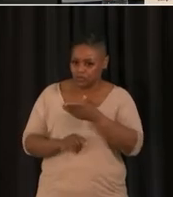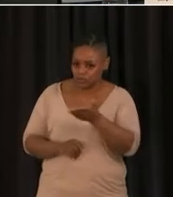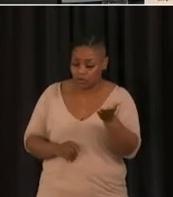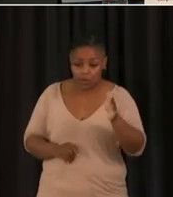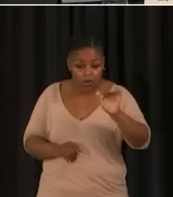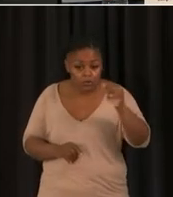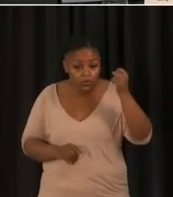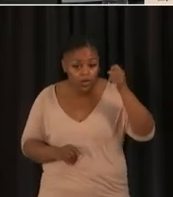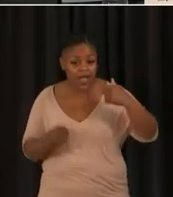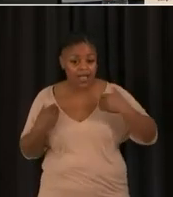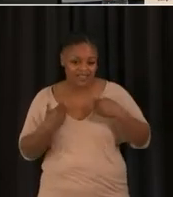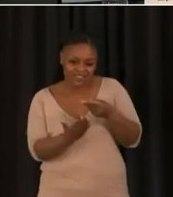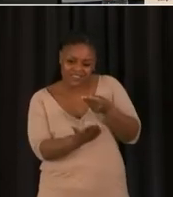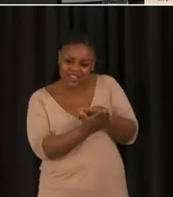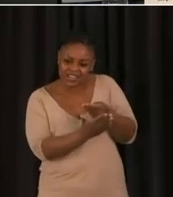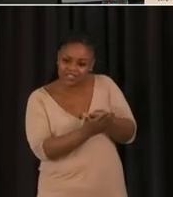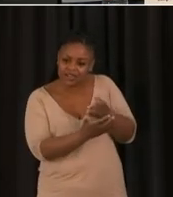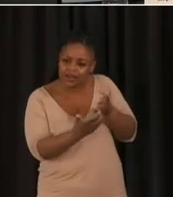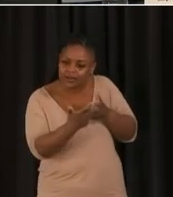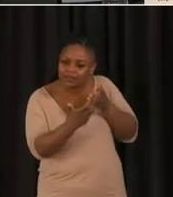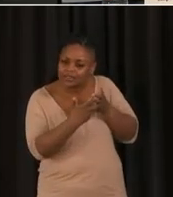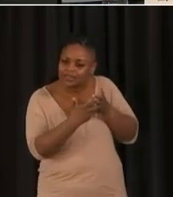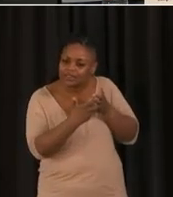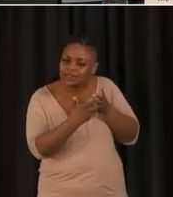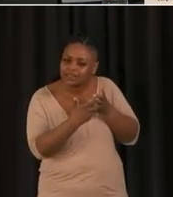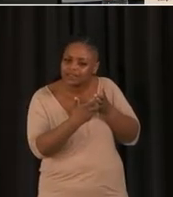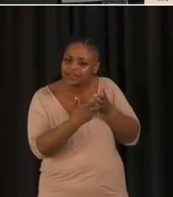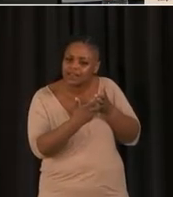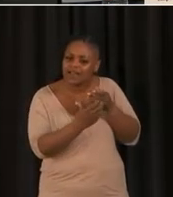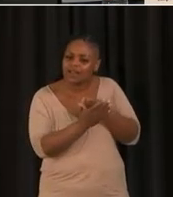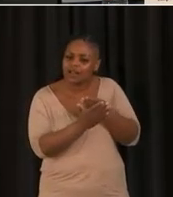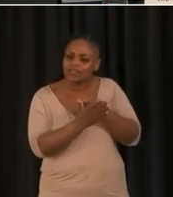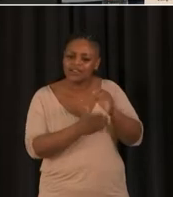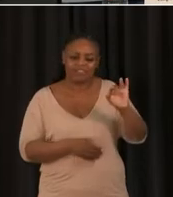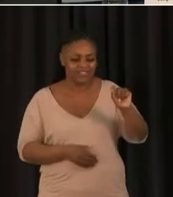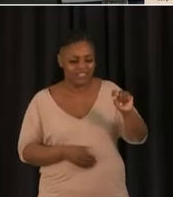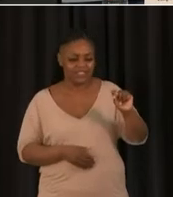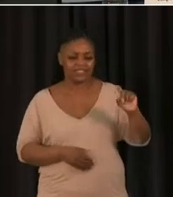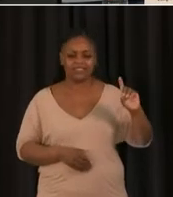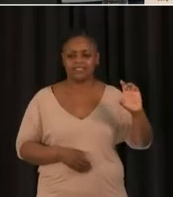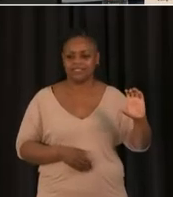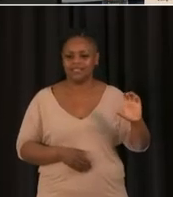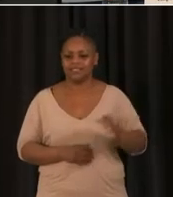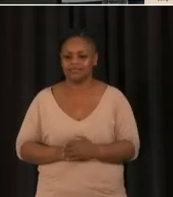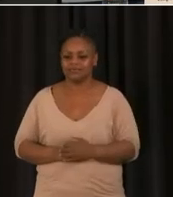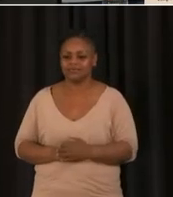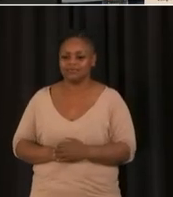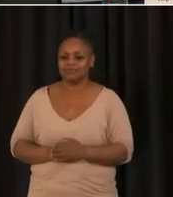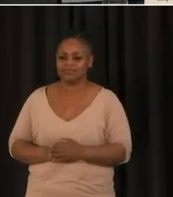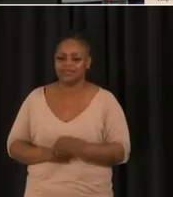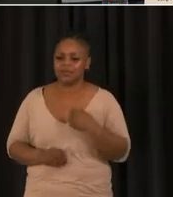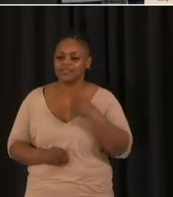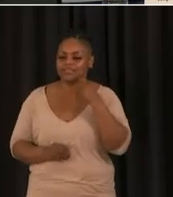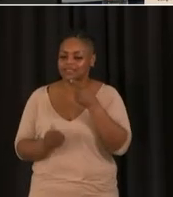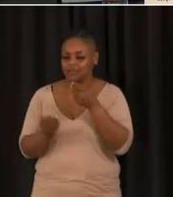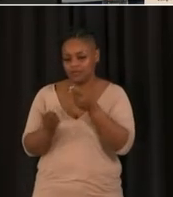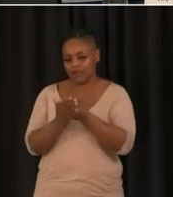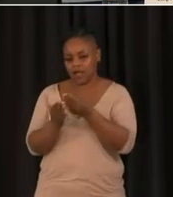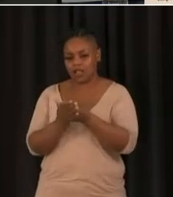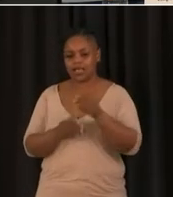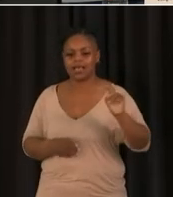the Earned Income Tax Credit, this is a great opportunity for individuals to be able to access more of their money in